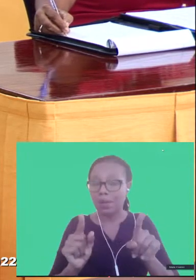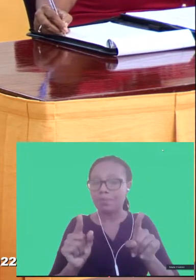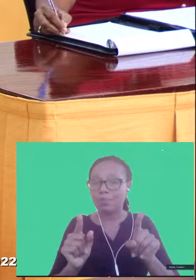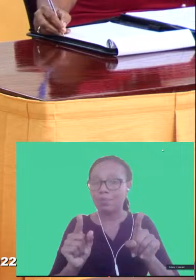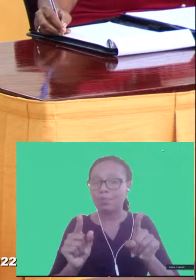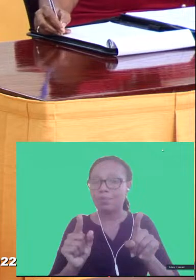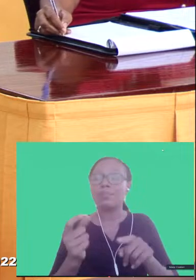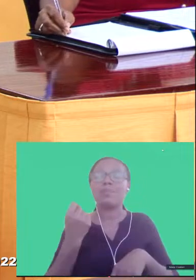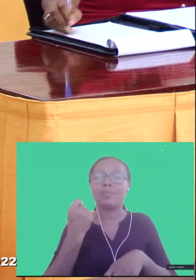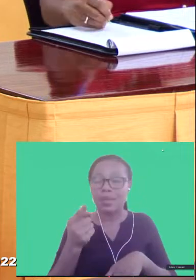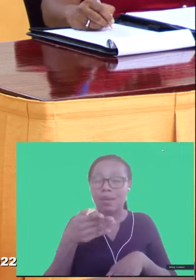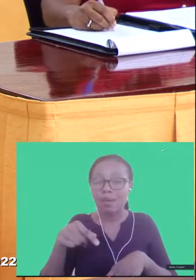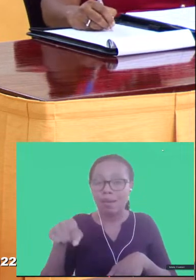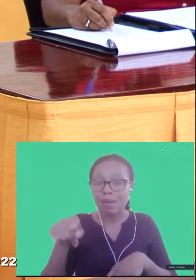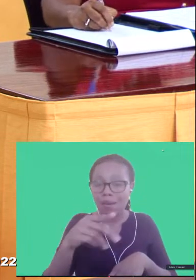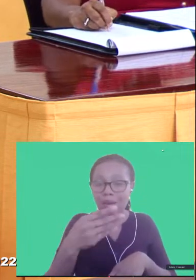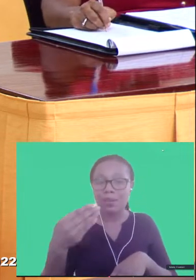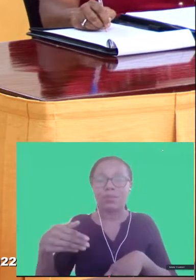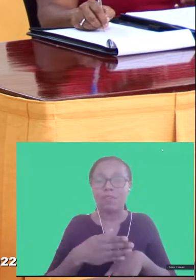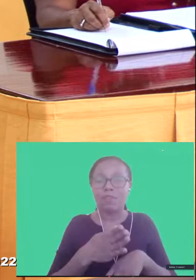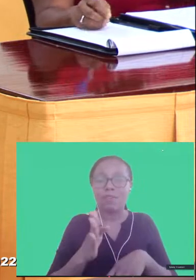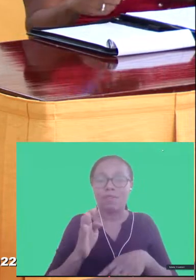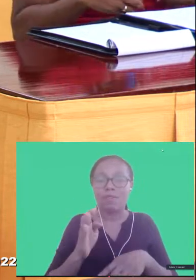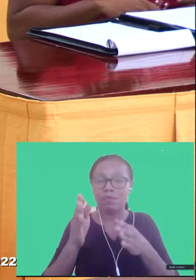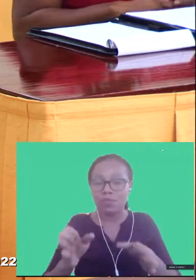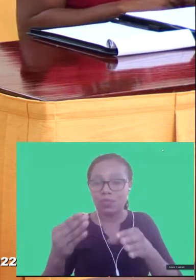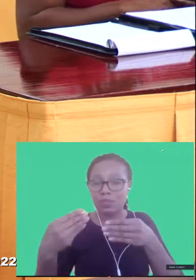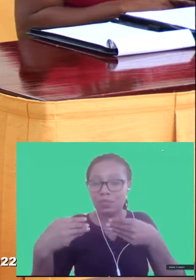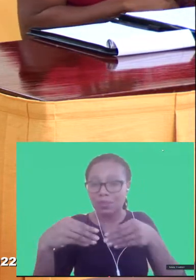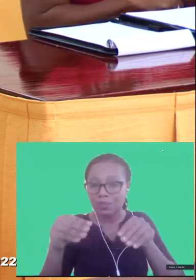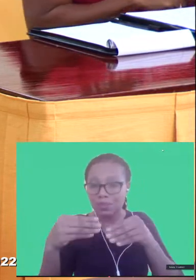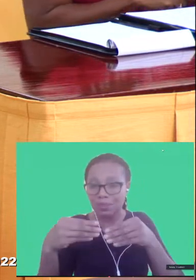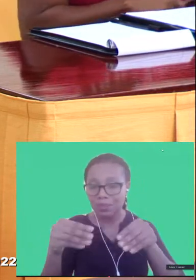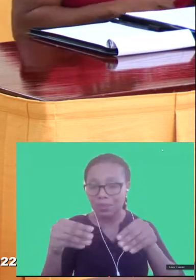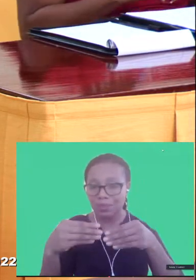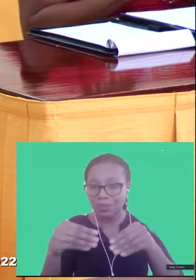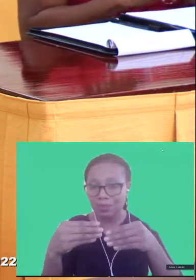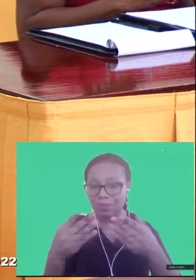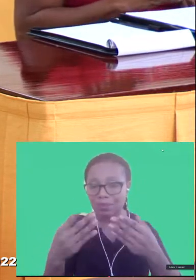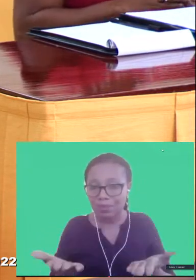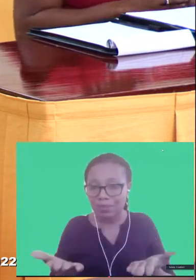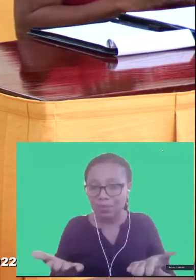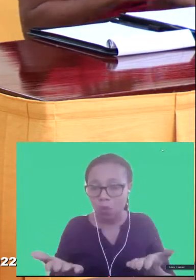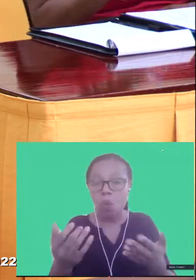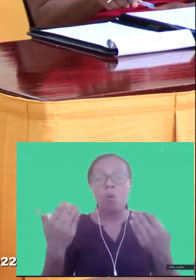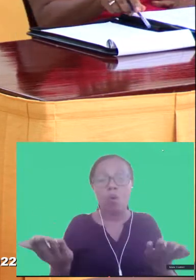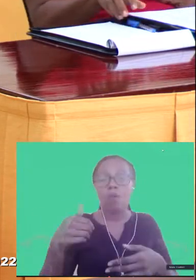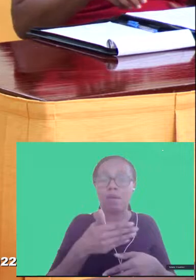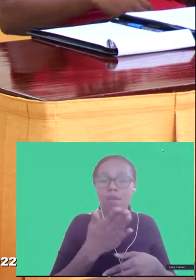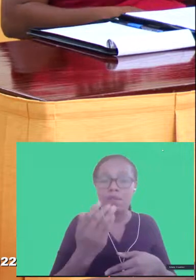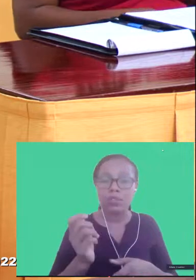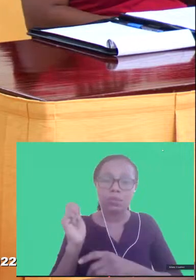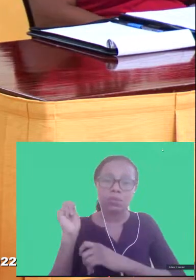are fishermen, that community of people are entitled to apply